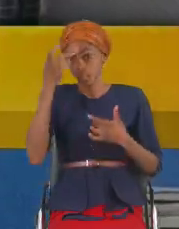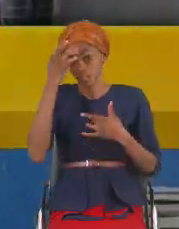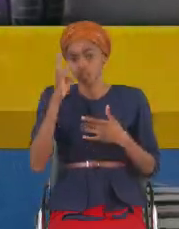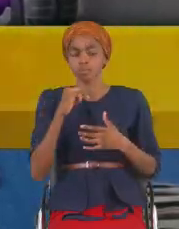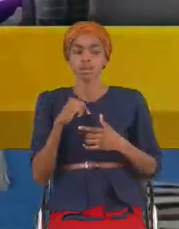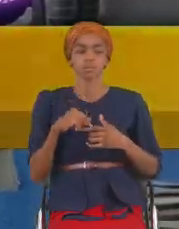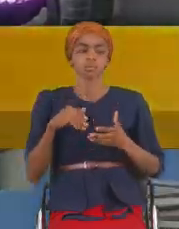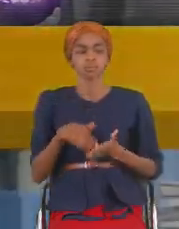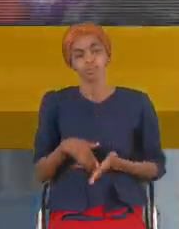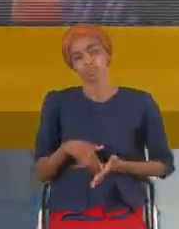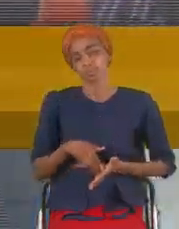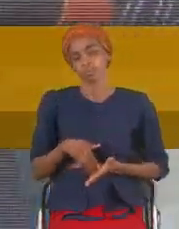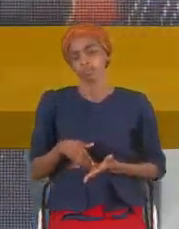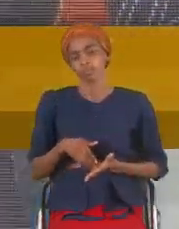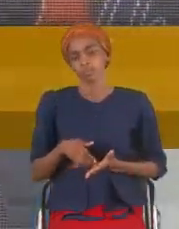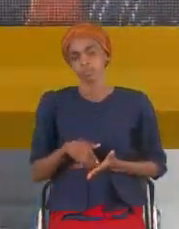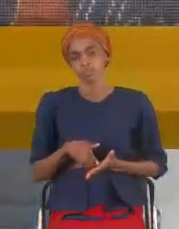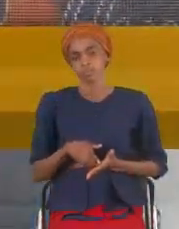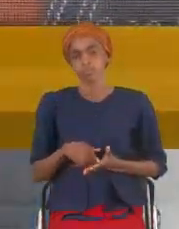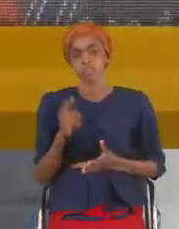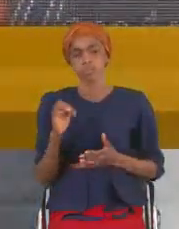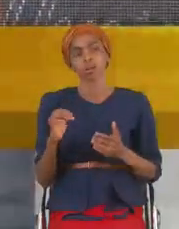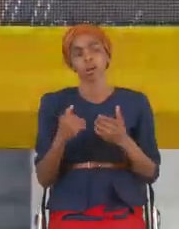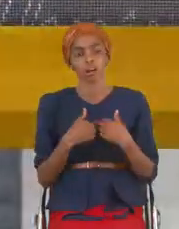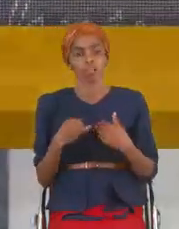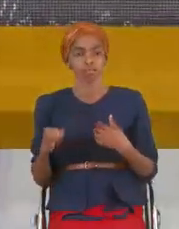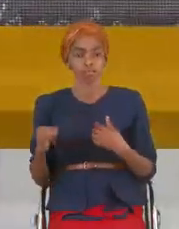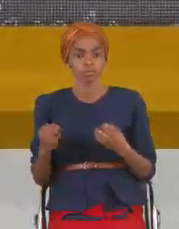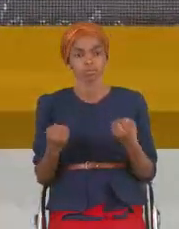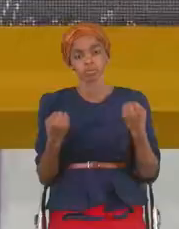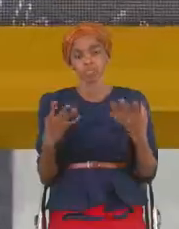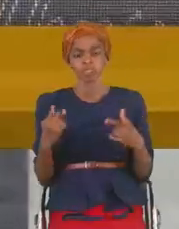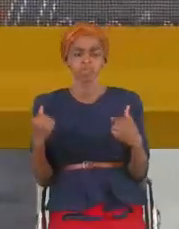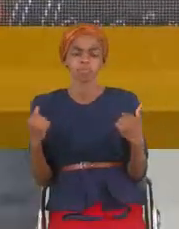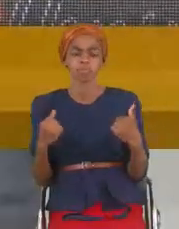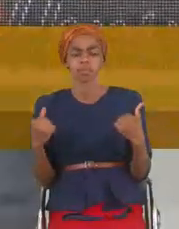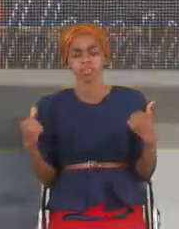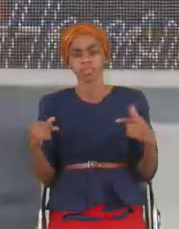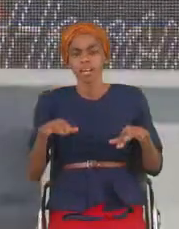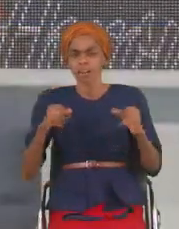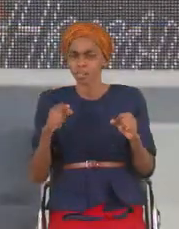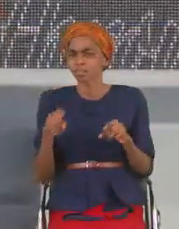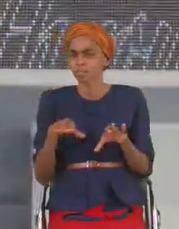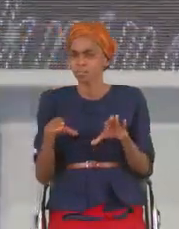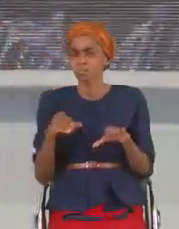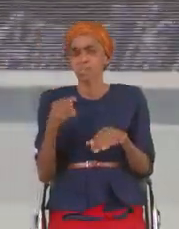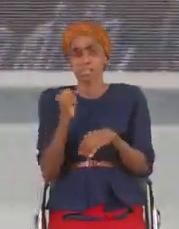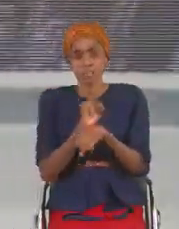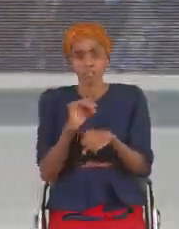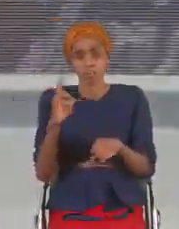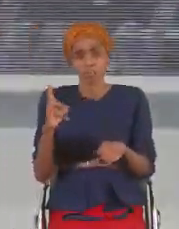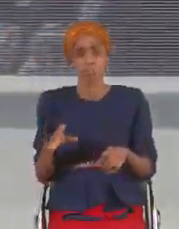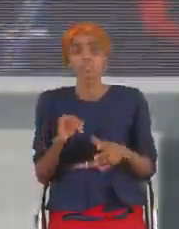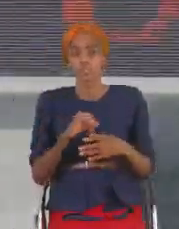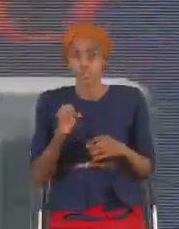are anemic, if you are having so much pain, how can you do the work? And so, in